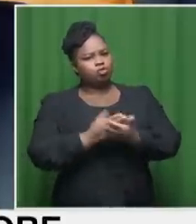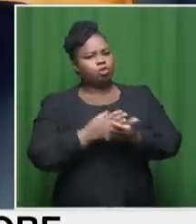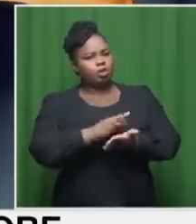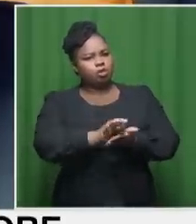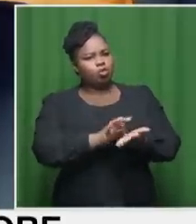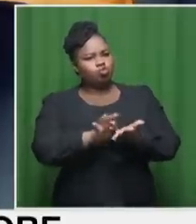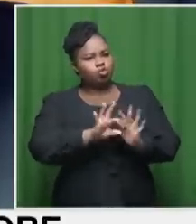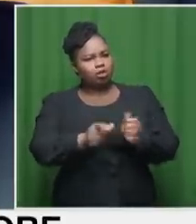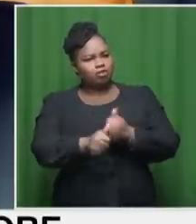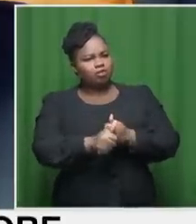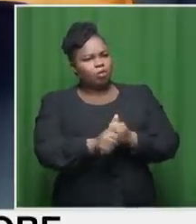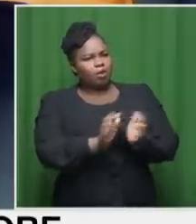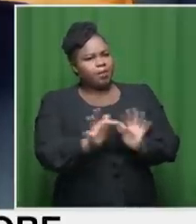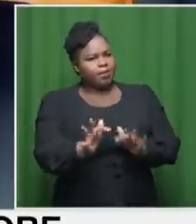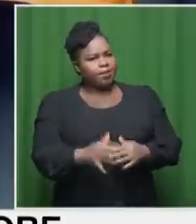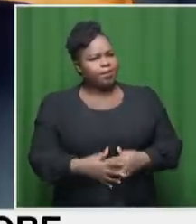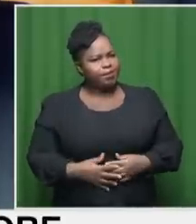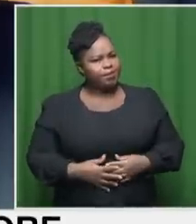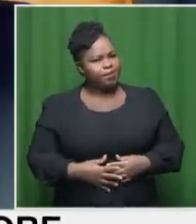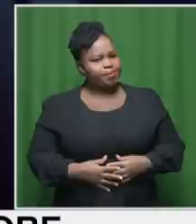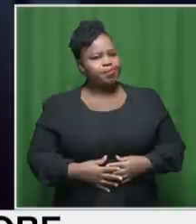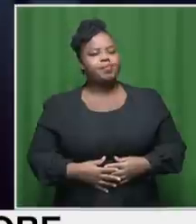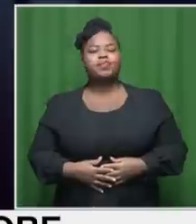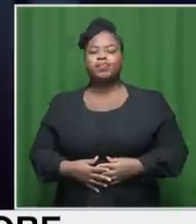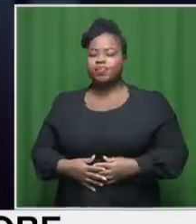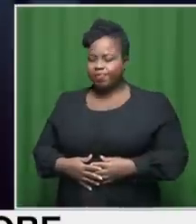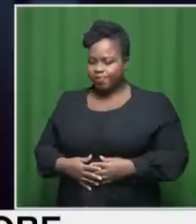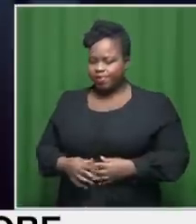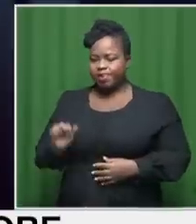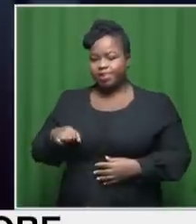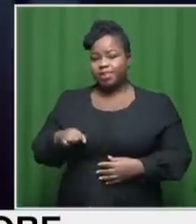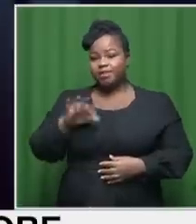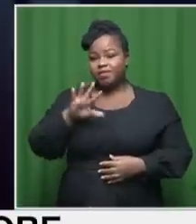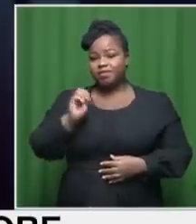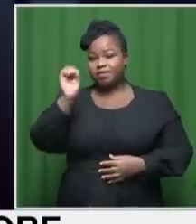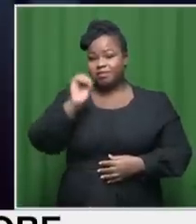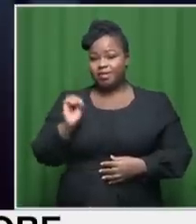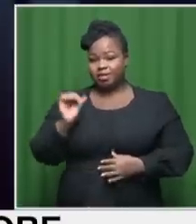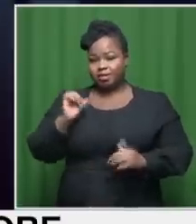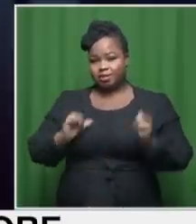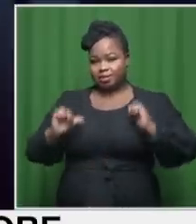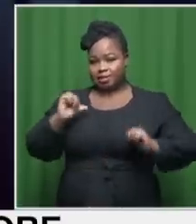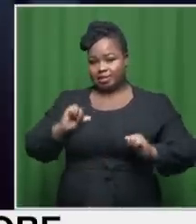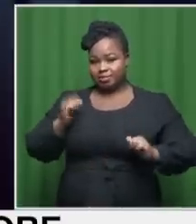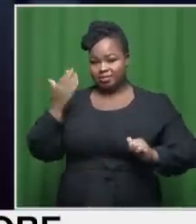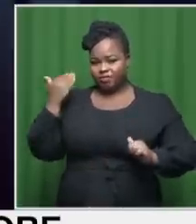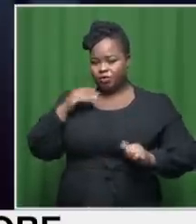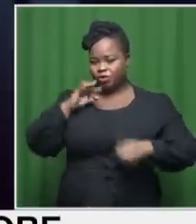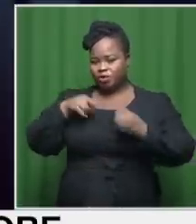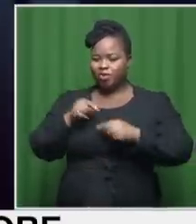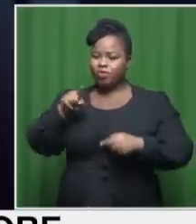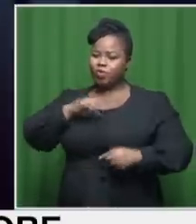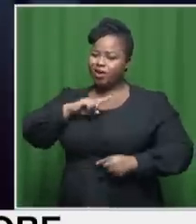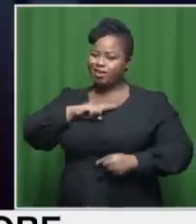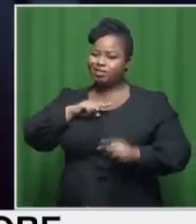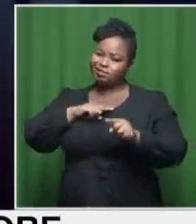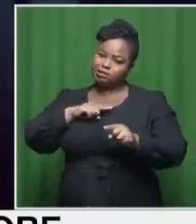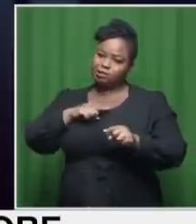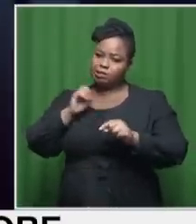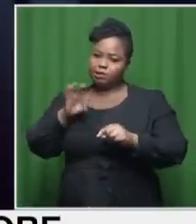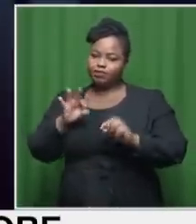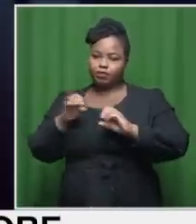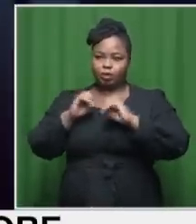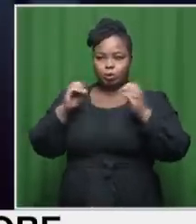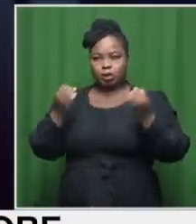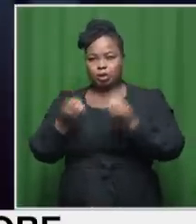contractual obligations? Yeah, the 50% performance that you referred to primarily relates to where the